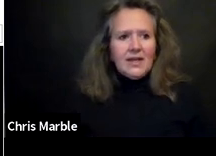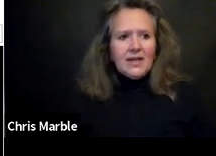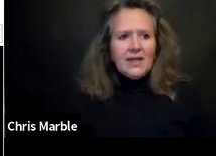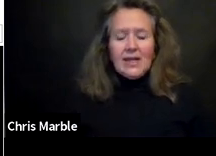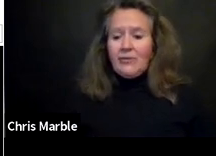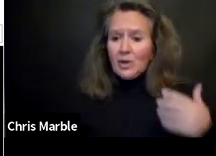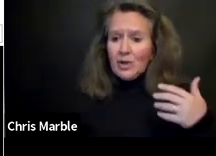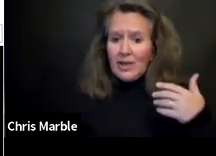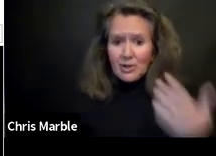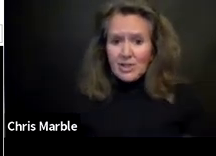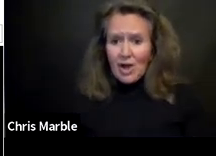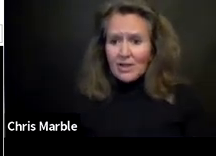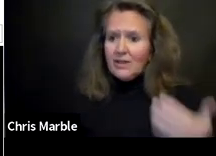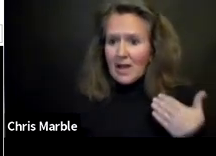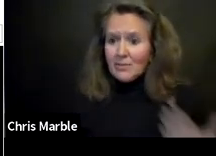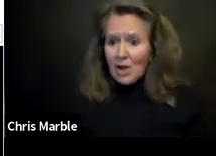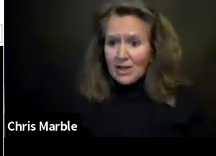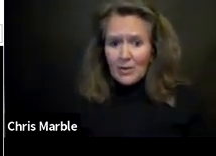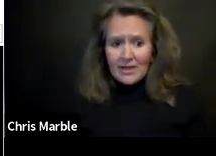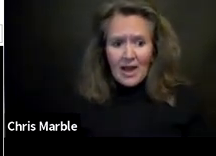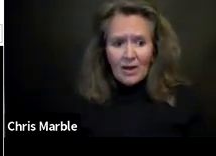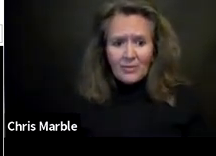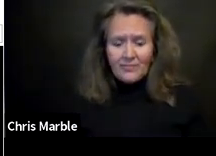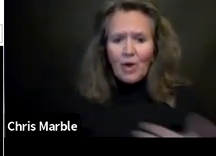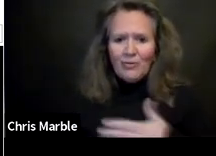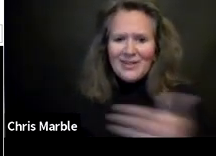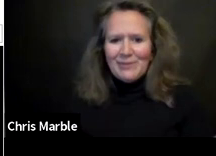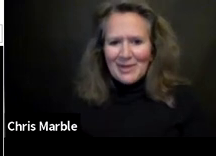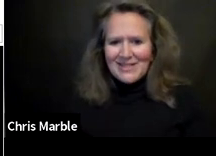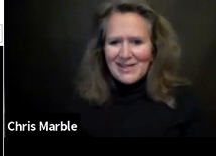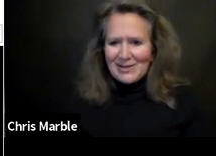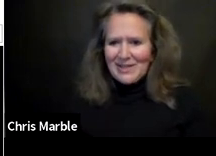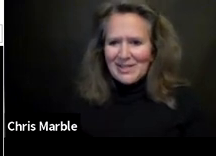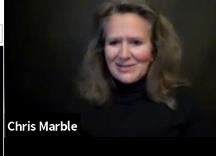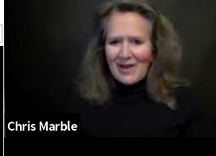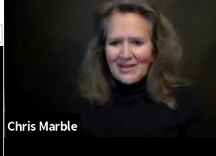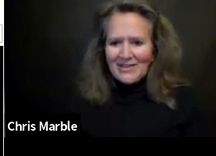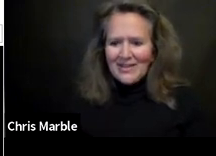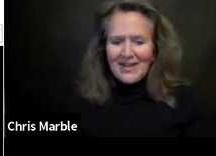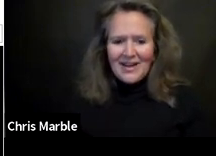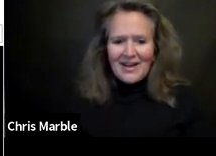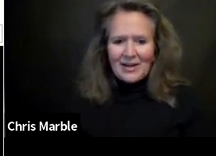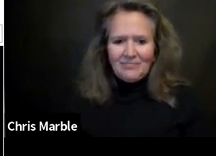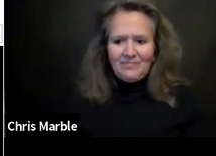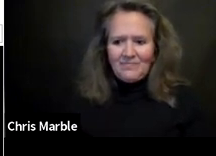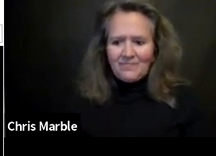if you're just talking like I'm talking right now, hopefully everybody is hearing me just fine.